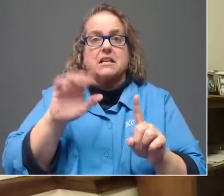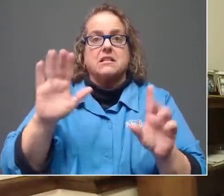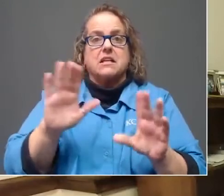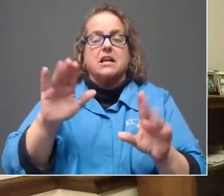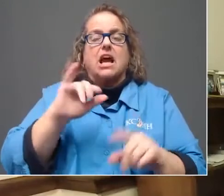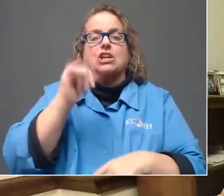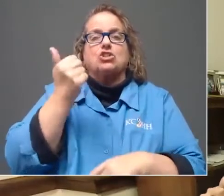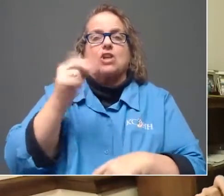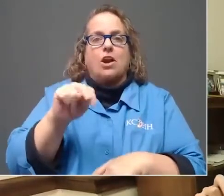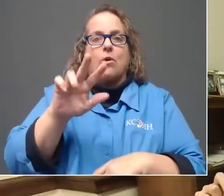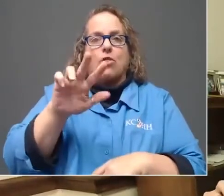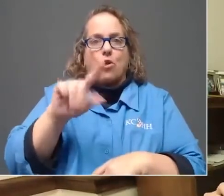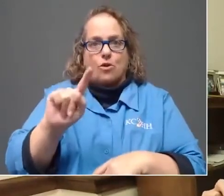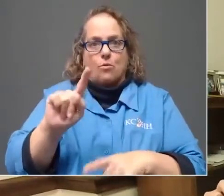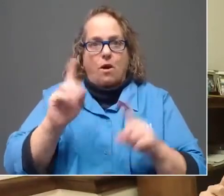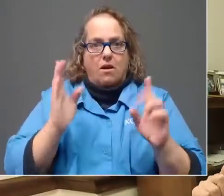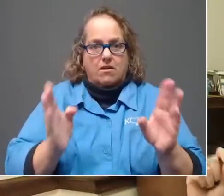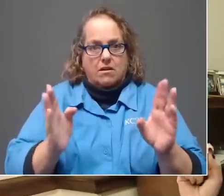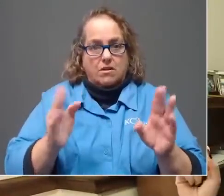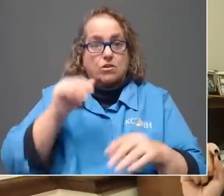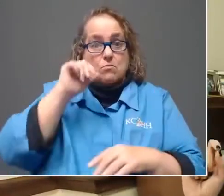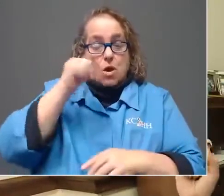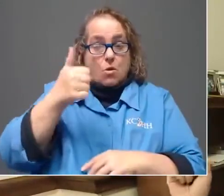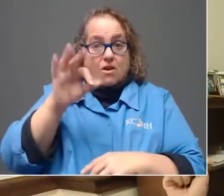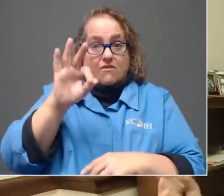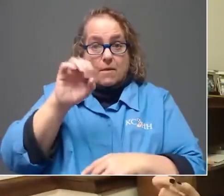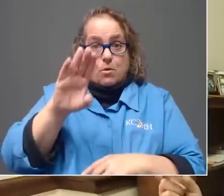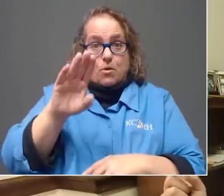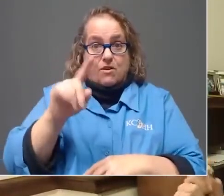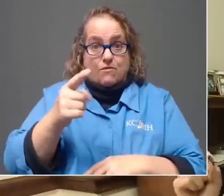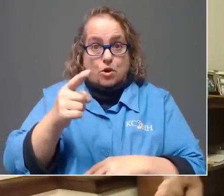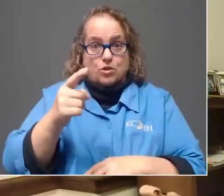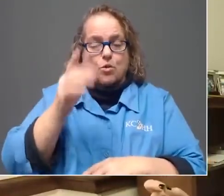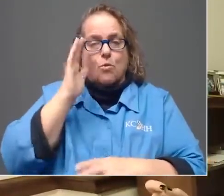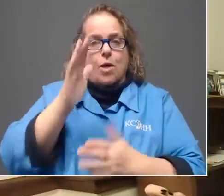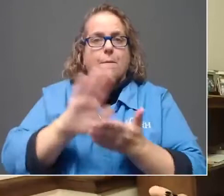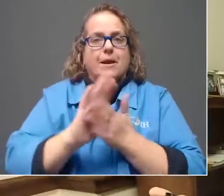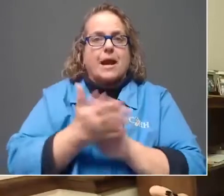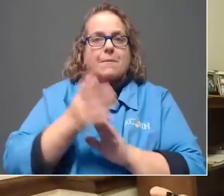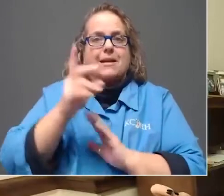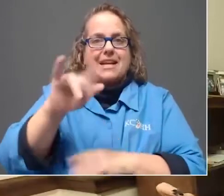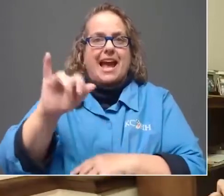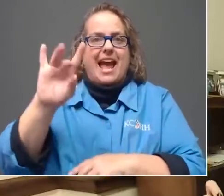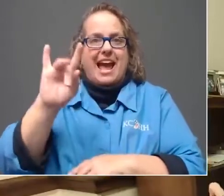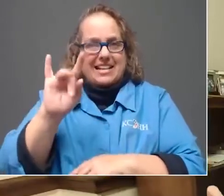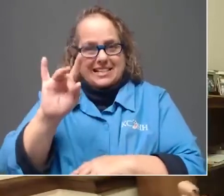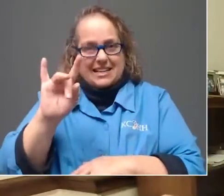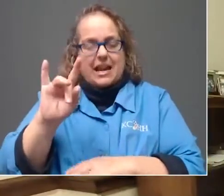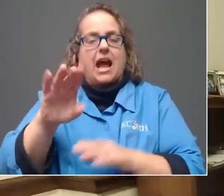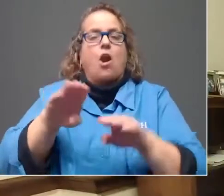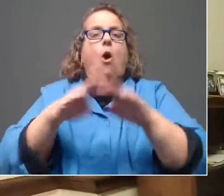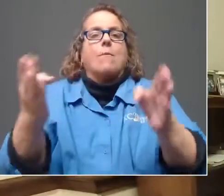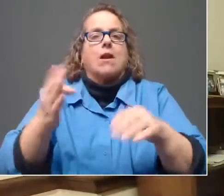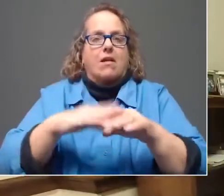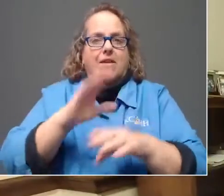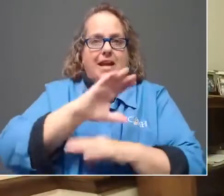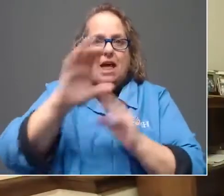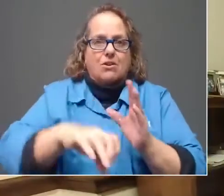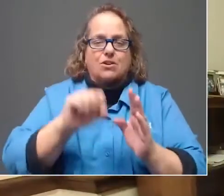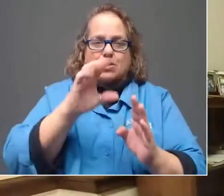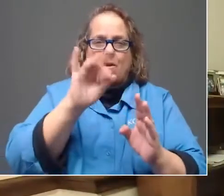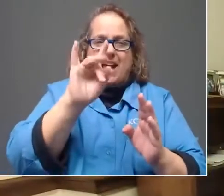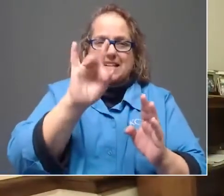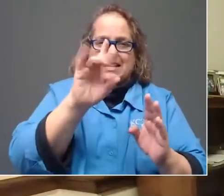31st. Tomorrow, February 1st, will become day 18 and will open up on the calendar. So those should be on the